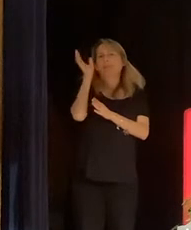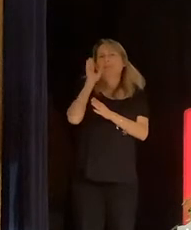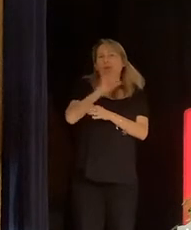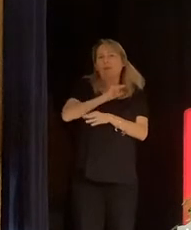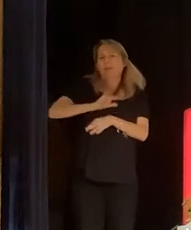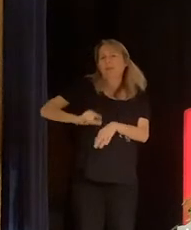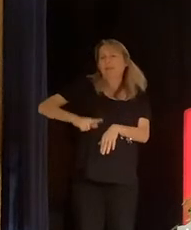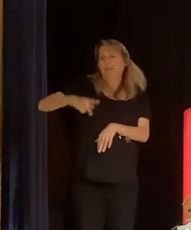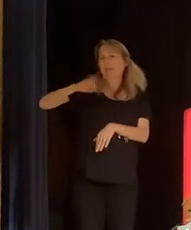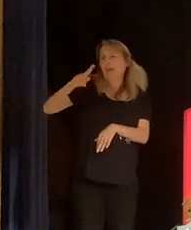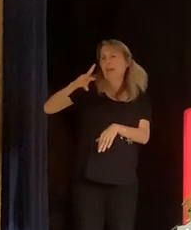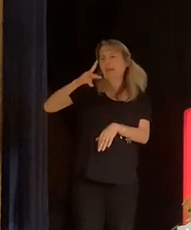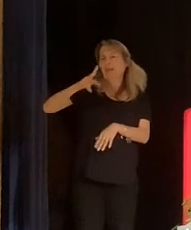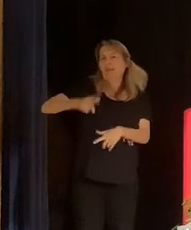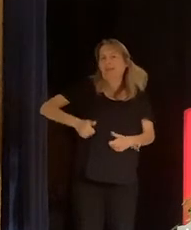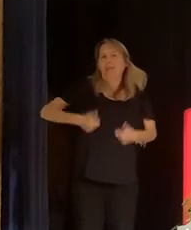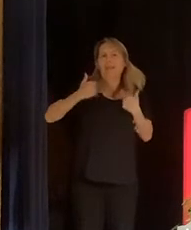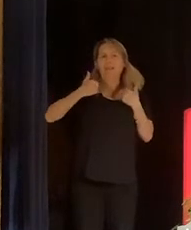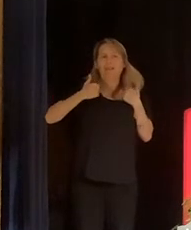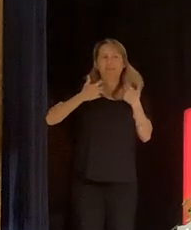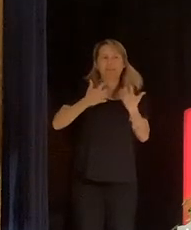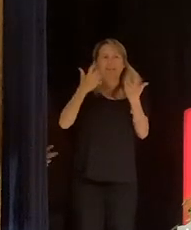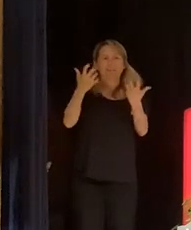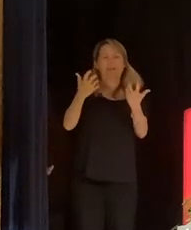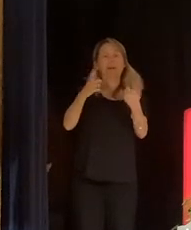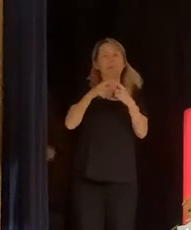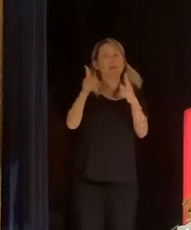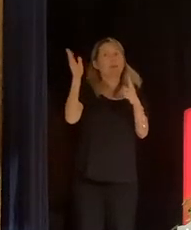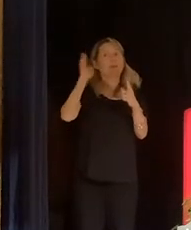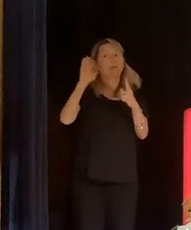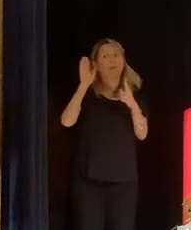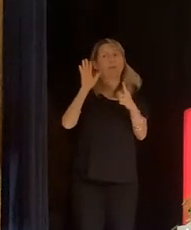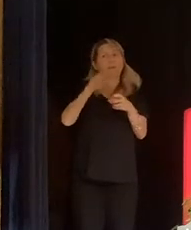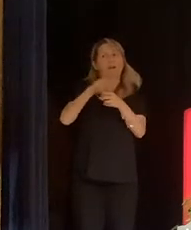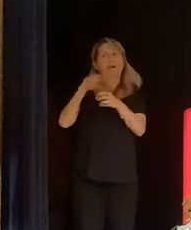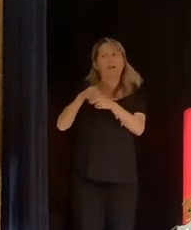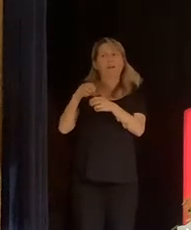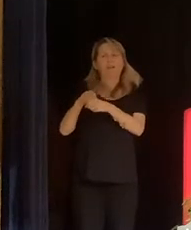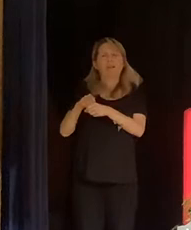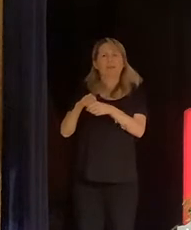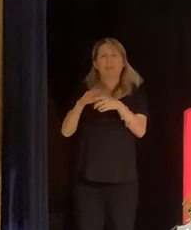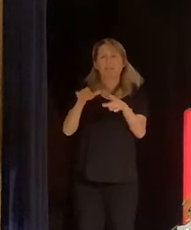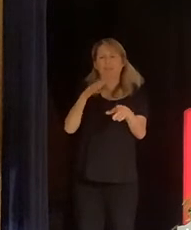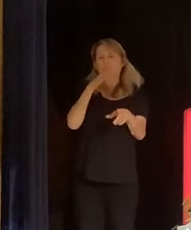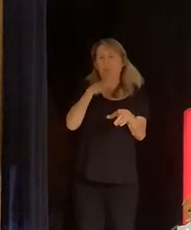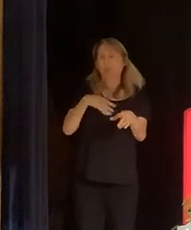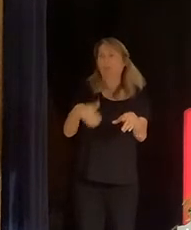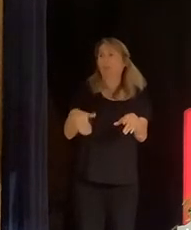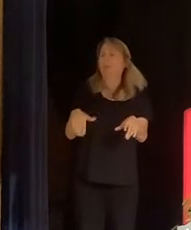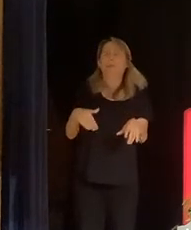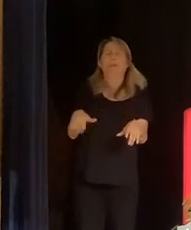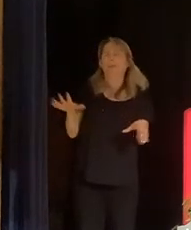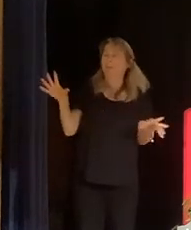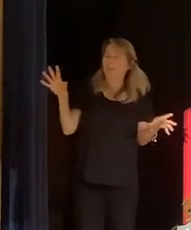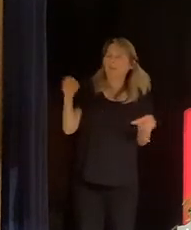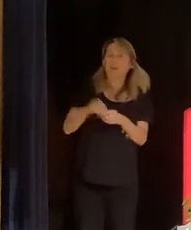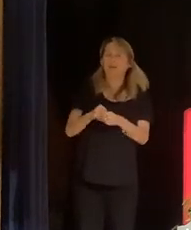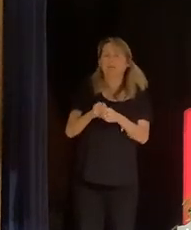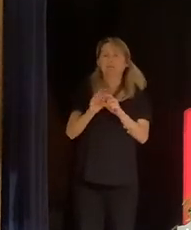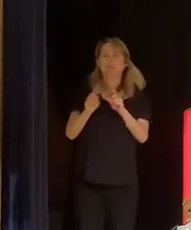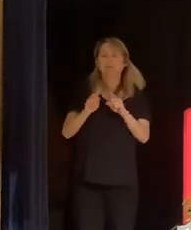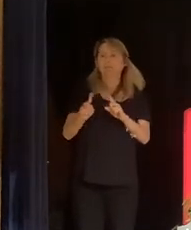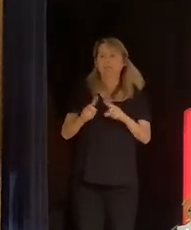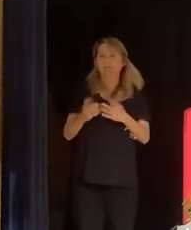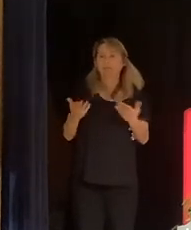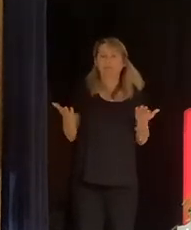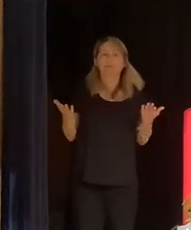in live assemblies, but this young lady certainly earned her stripes by being involved in every single award. So this award is given to a